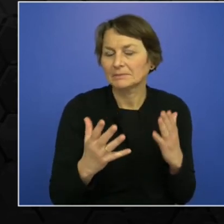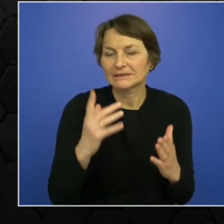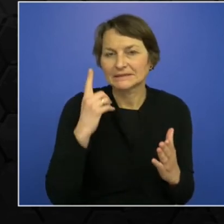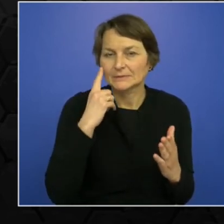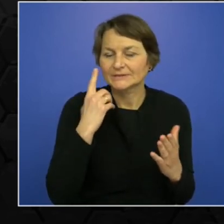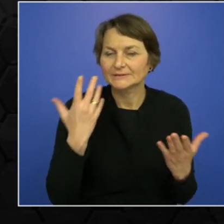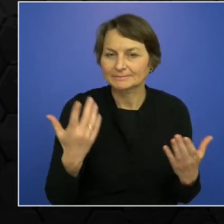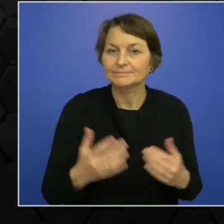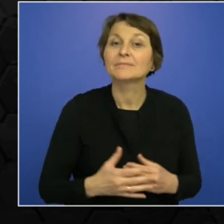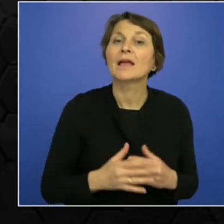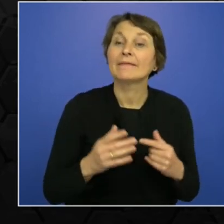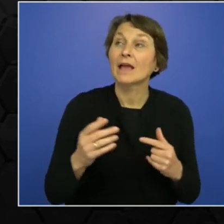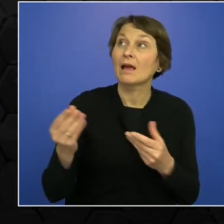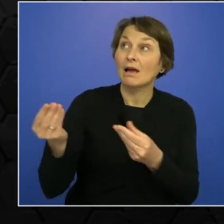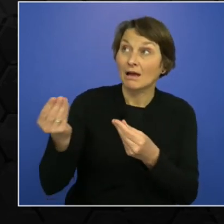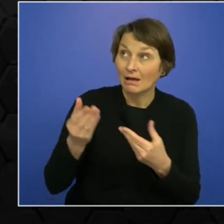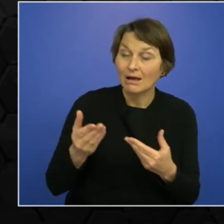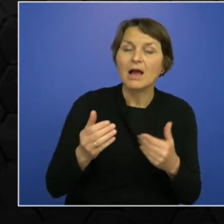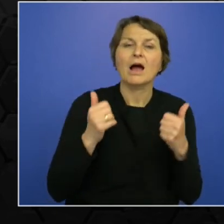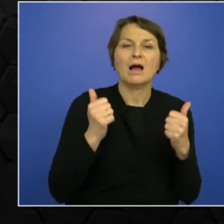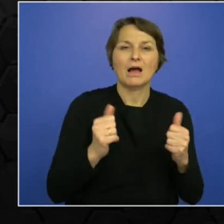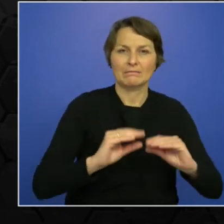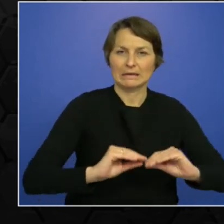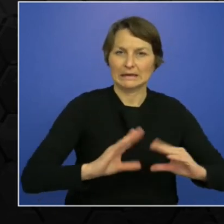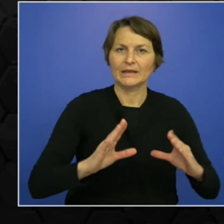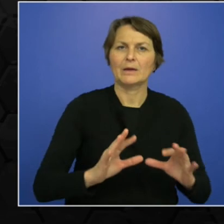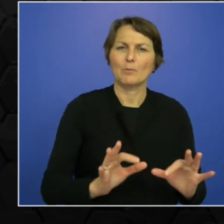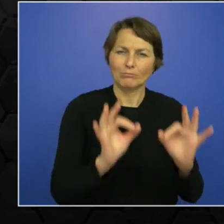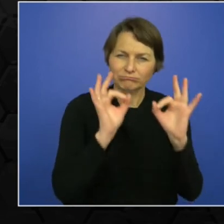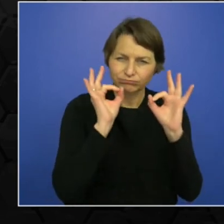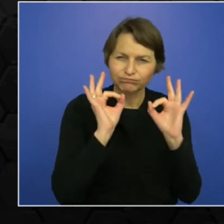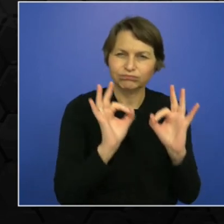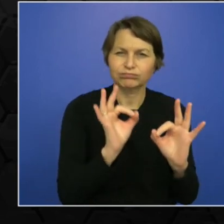better accuracy. That's around 90%.